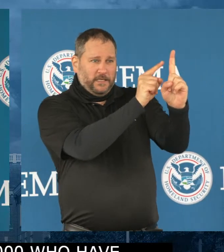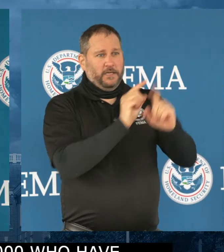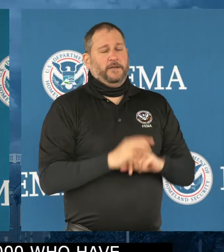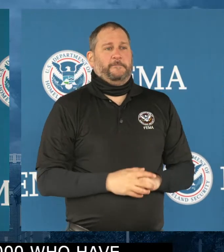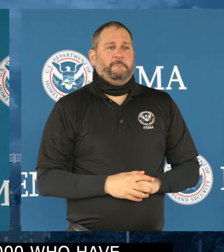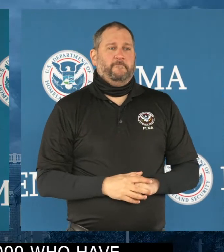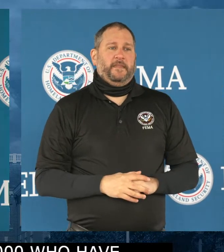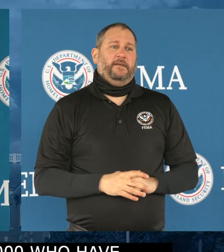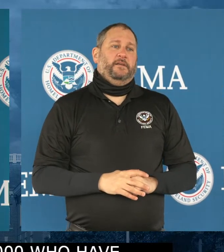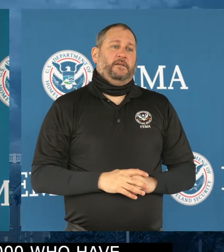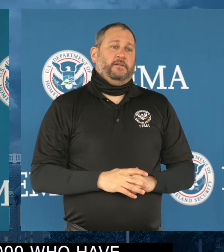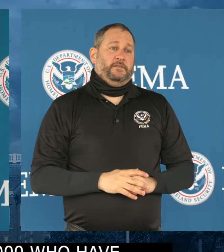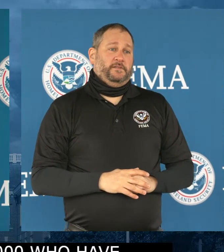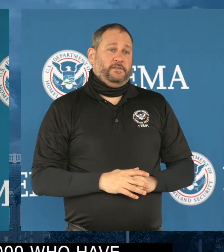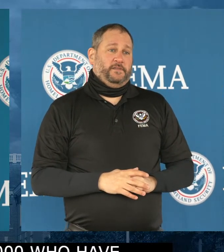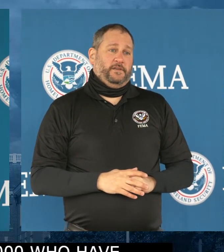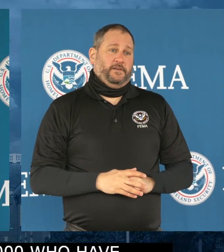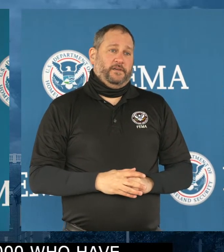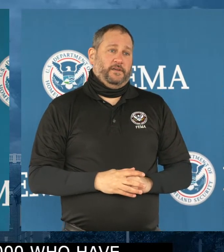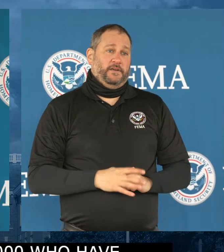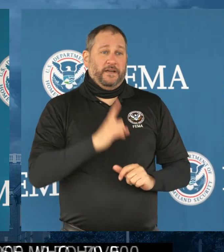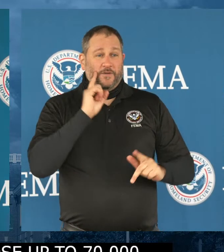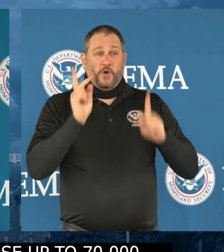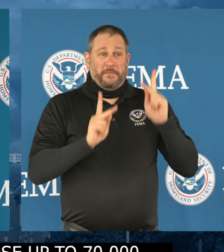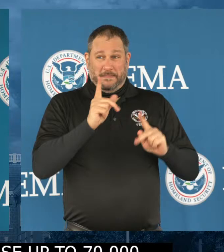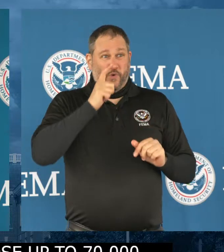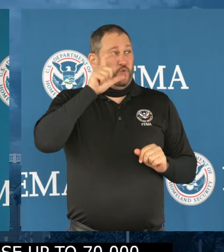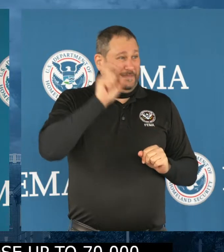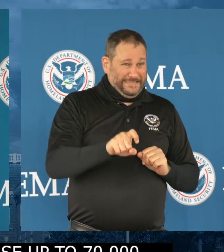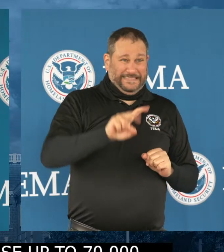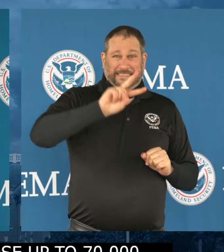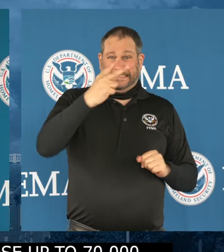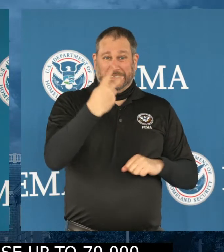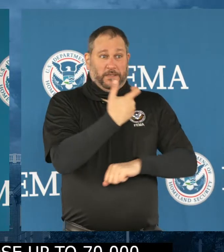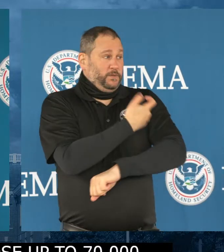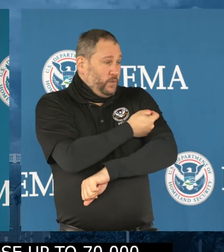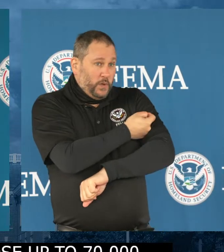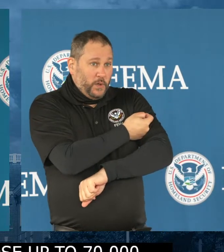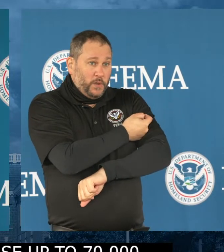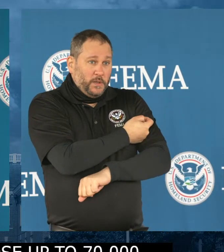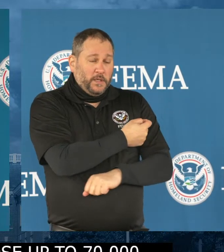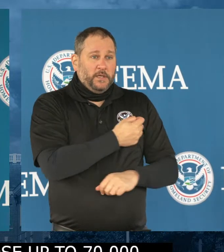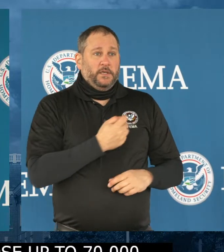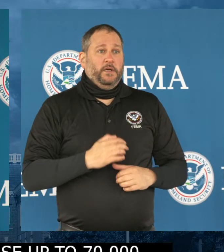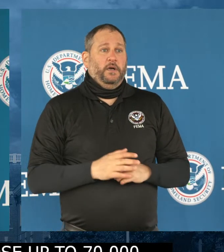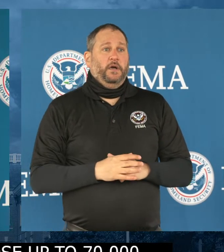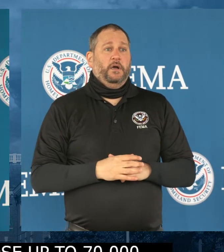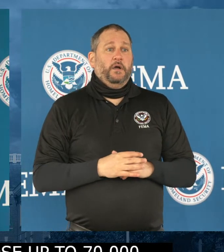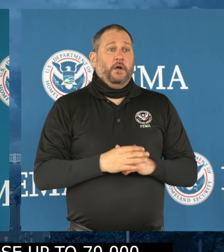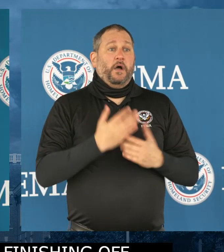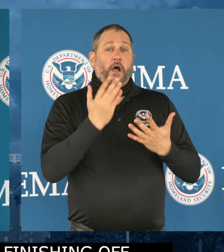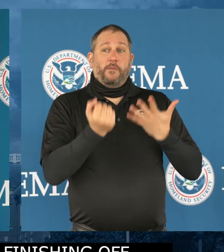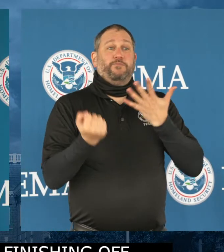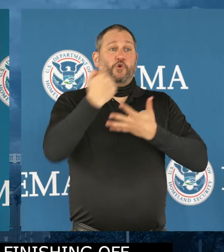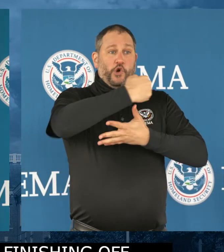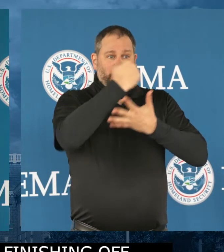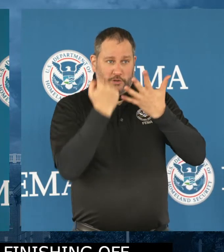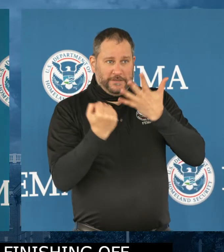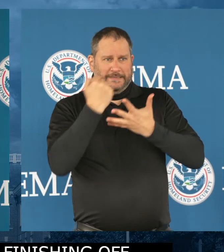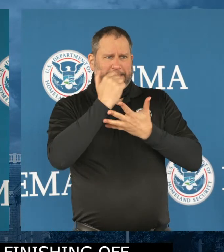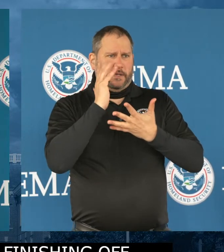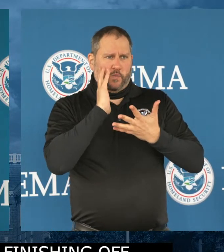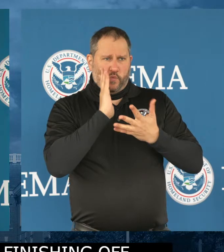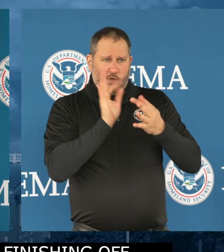who need to get their second doses and moving down our priority list to essential